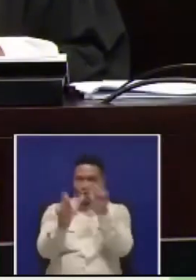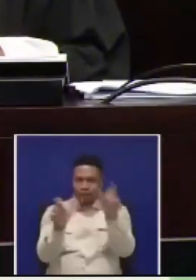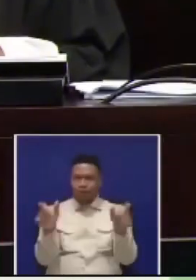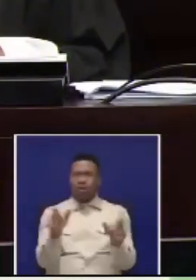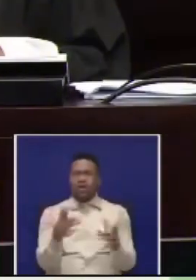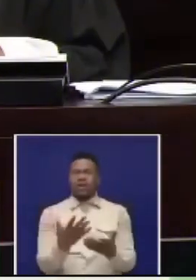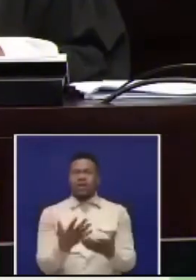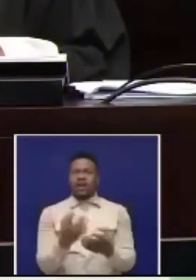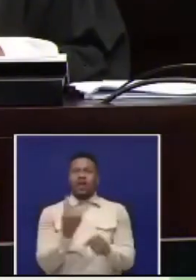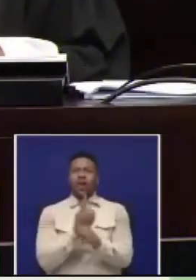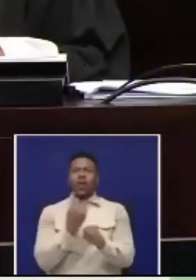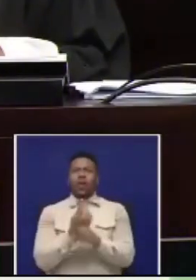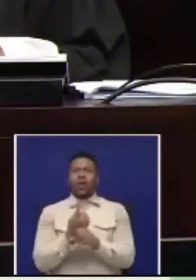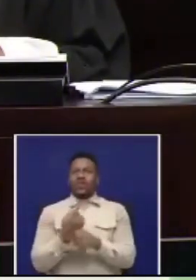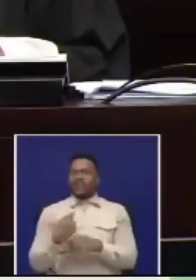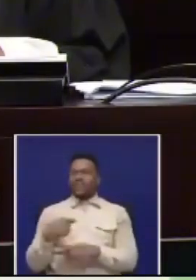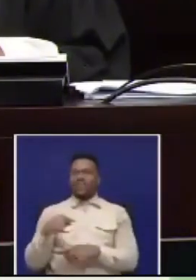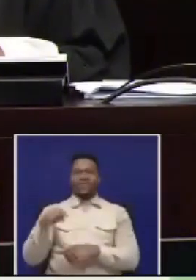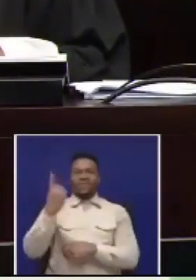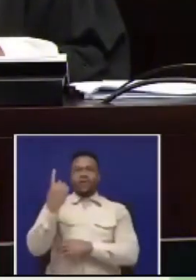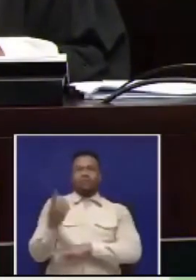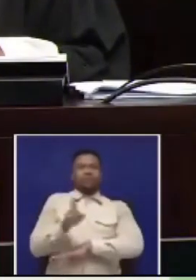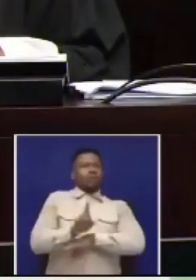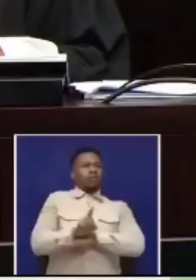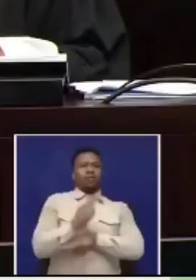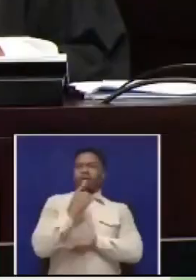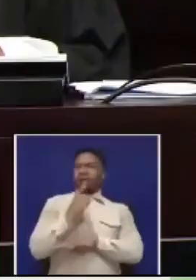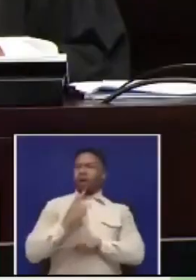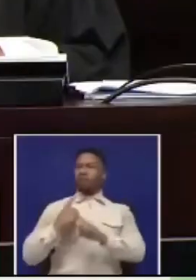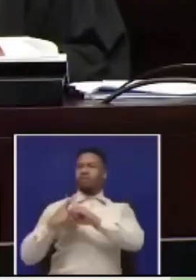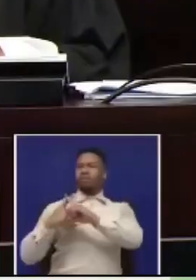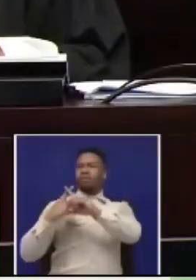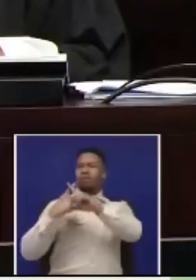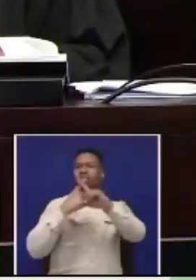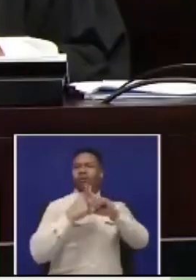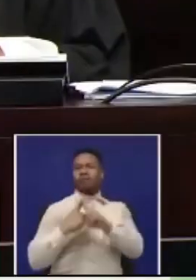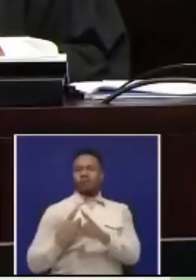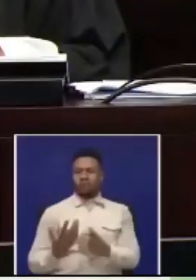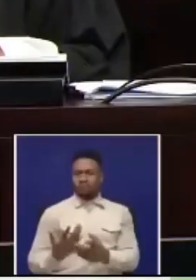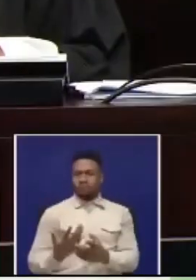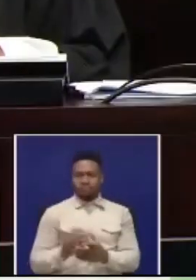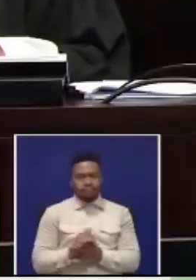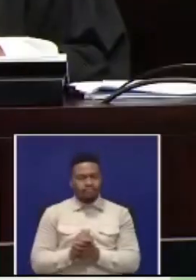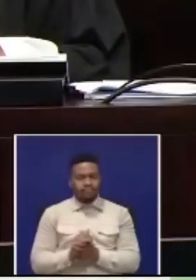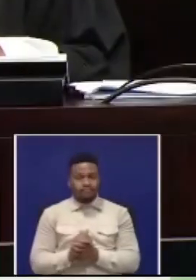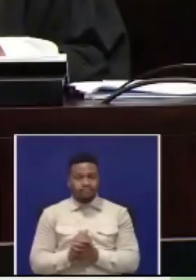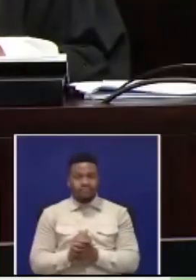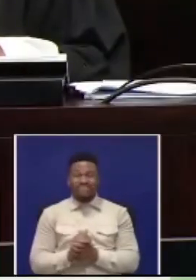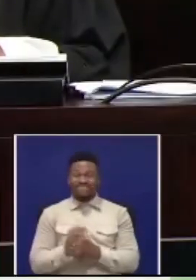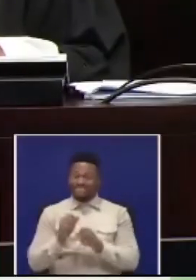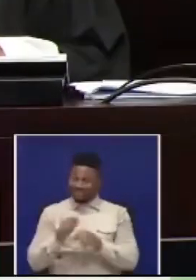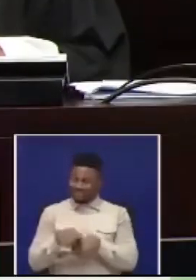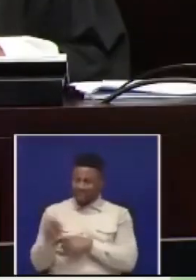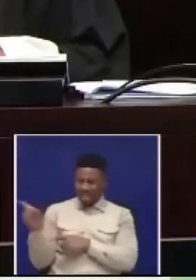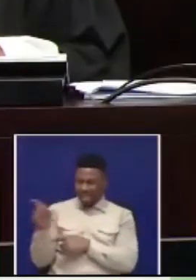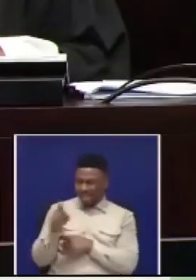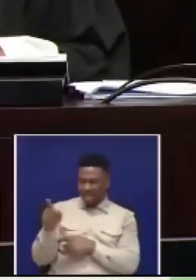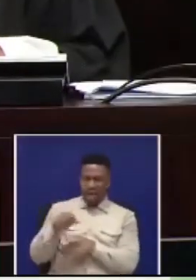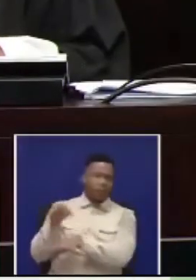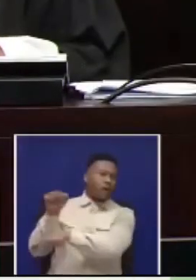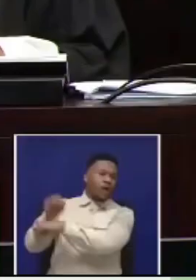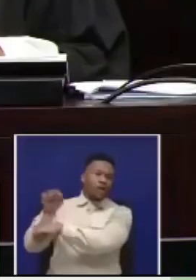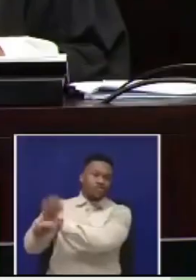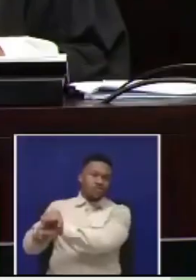South Africans' concerns as xenophobic. They have the luxury of ignoring the real harm inflicted on our